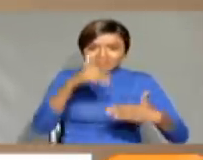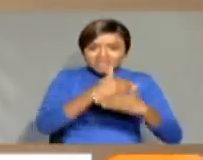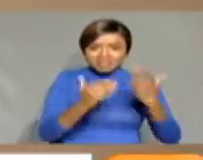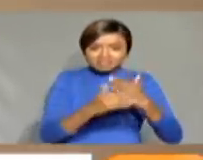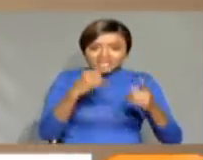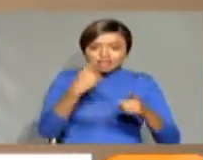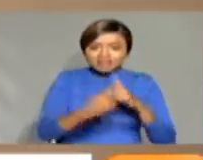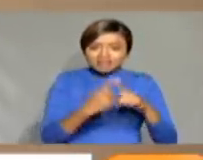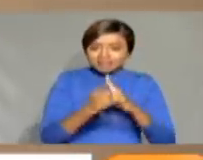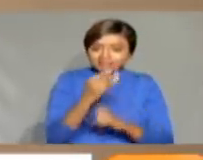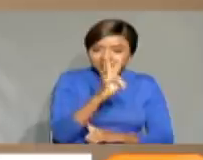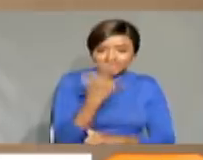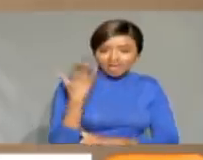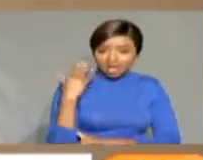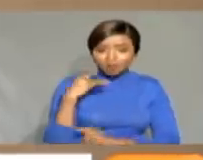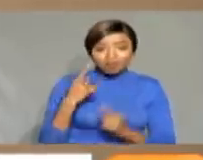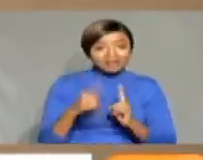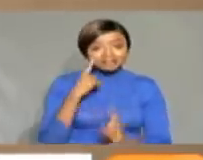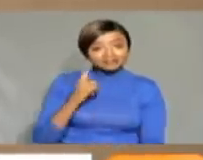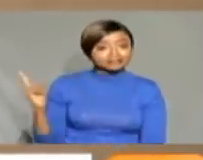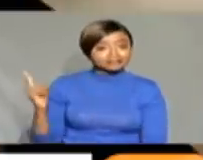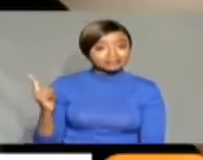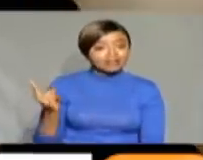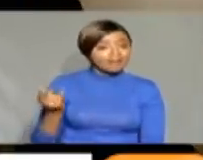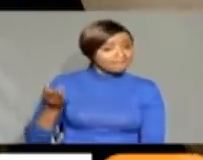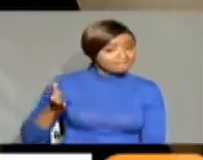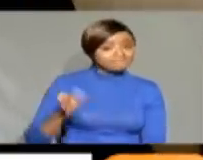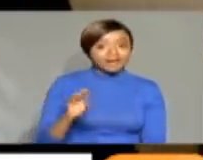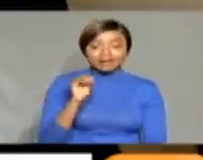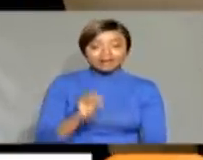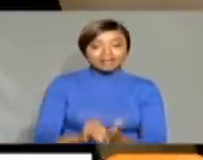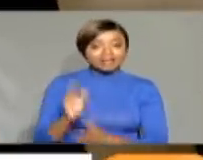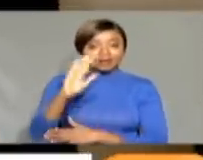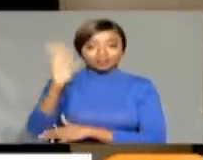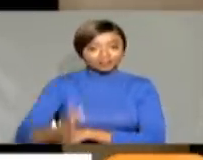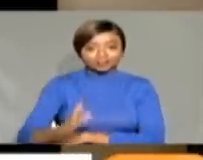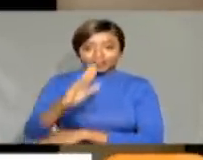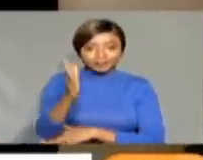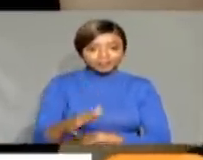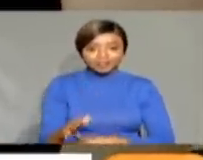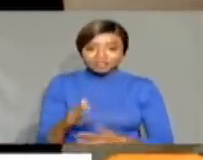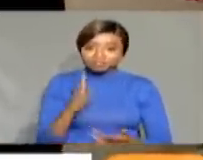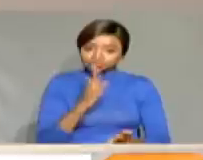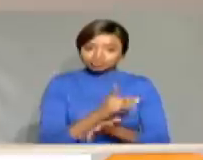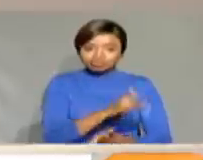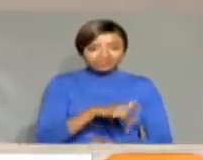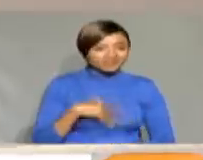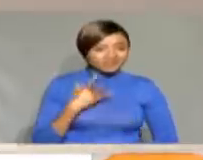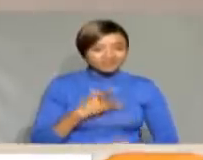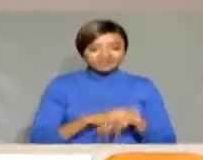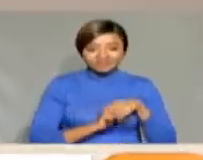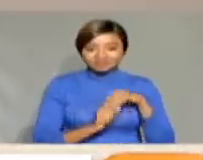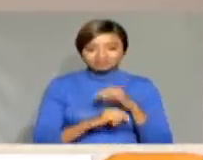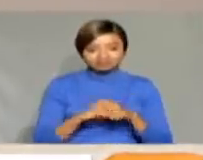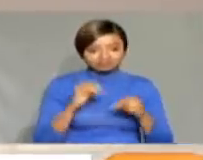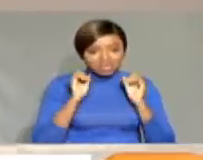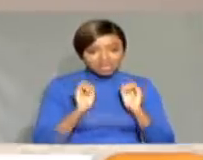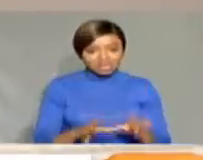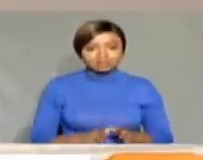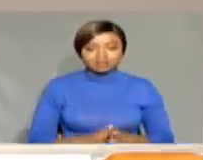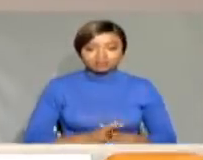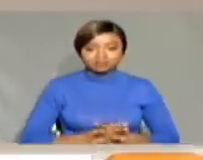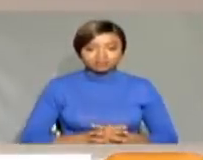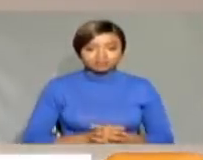cracks and weakening, compromising the structural integrity of his home. This putting James on the edge, something he says has